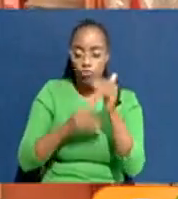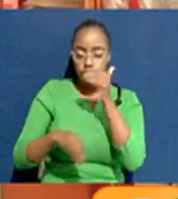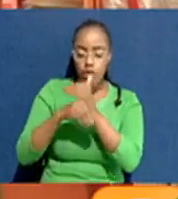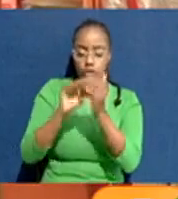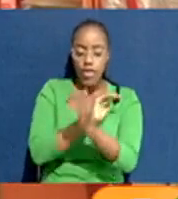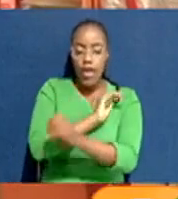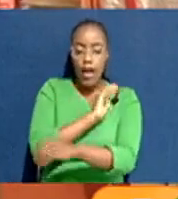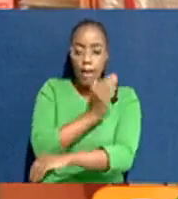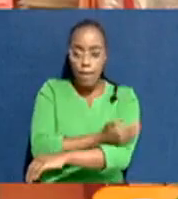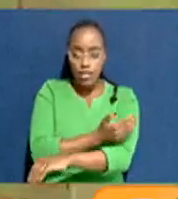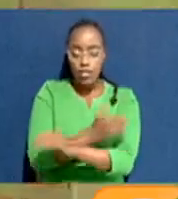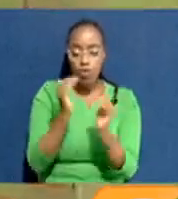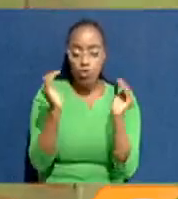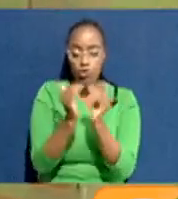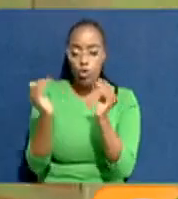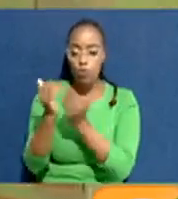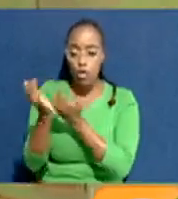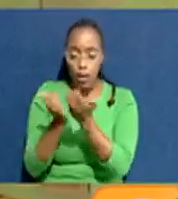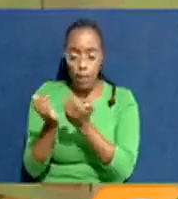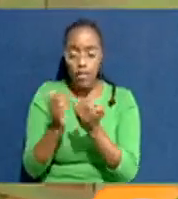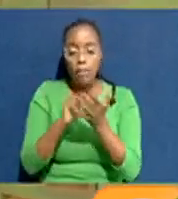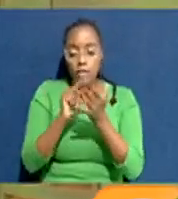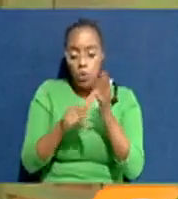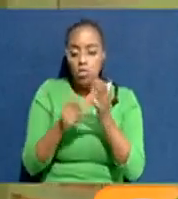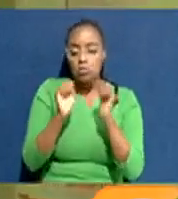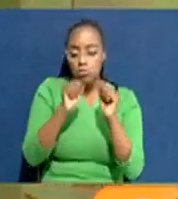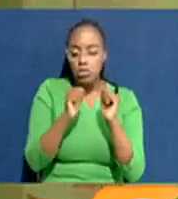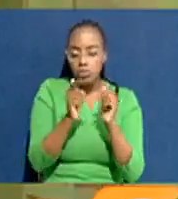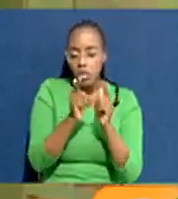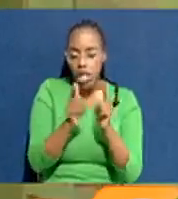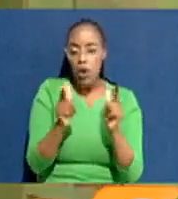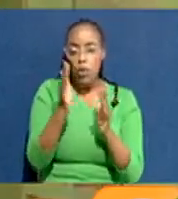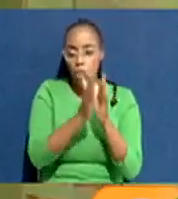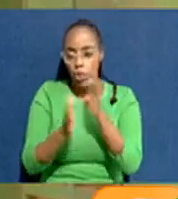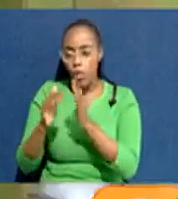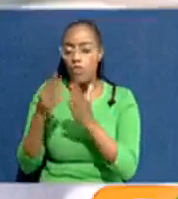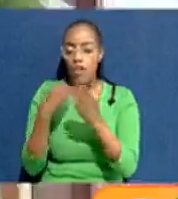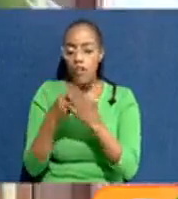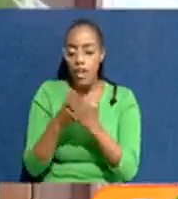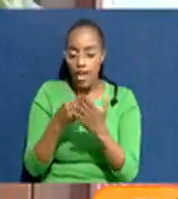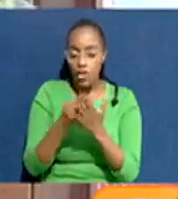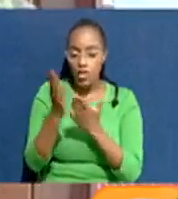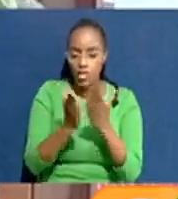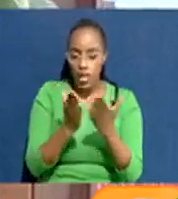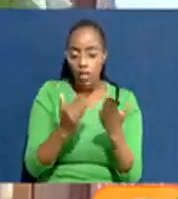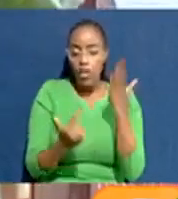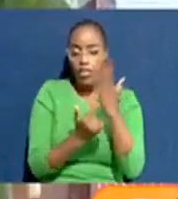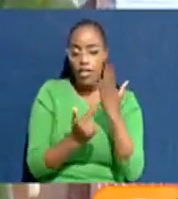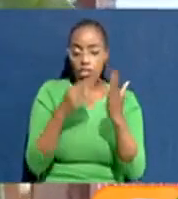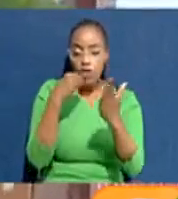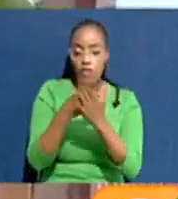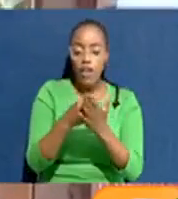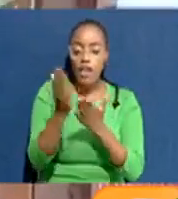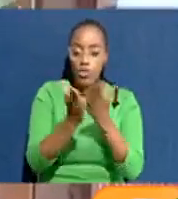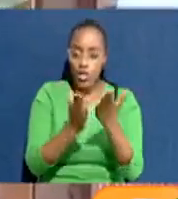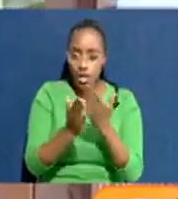capacity and productivity of small businesses. It will also enable organizations to design financial service products, including digital financial